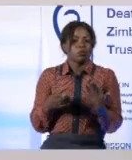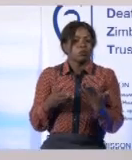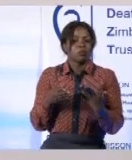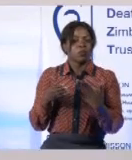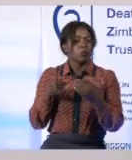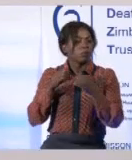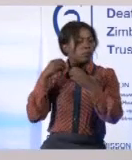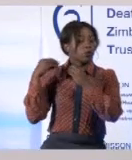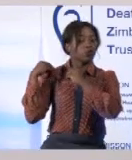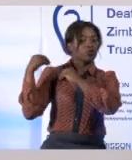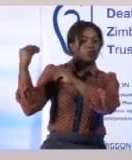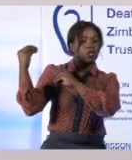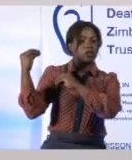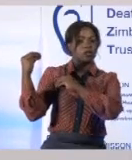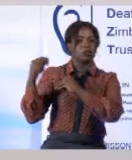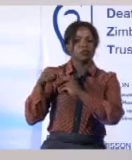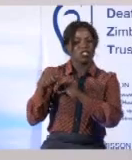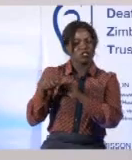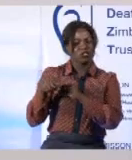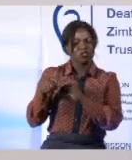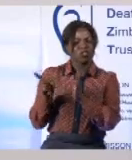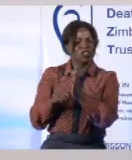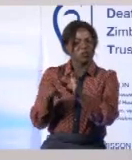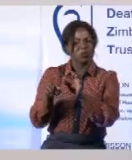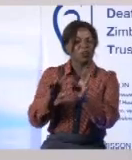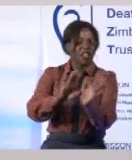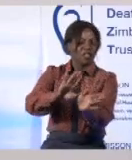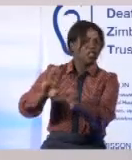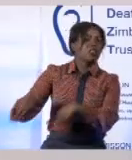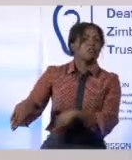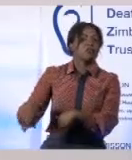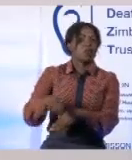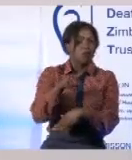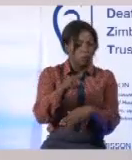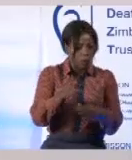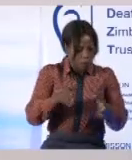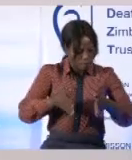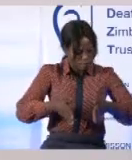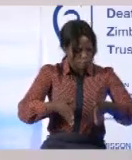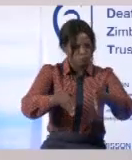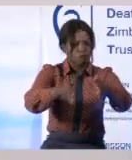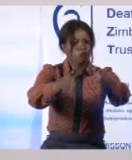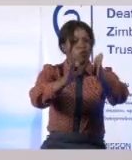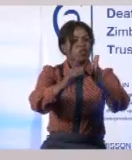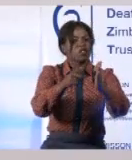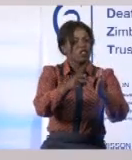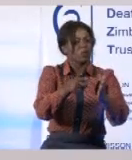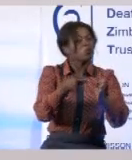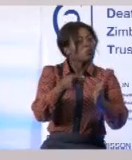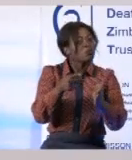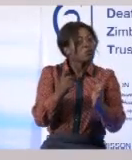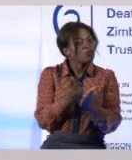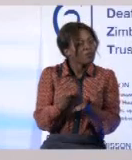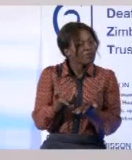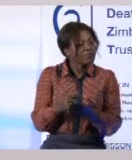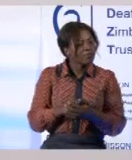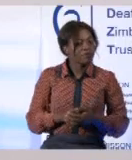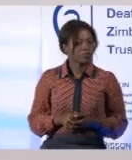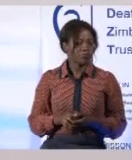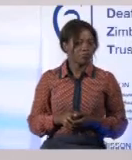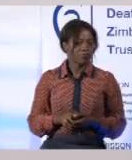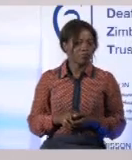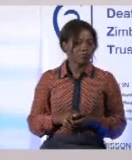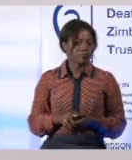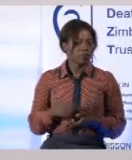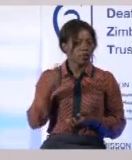opportunity for you to leave what you're doing, drop everything and follow a different route, would you take it? I think I